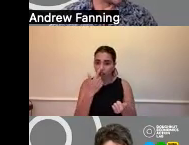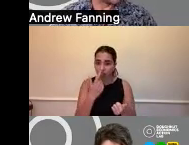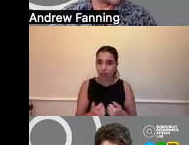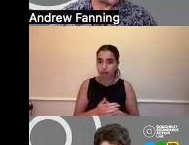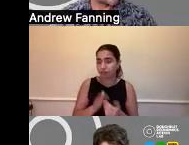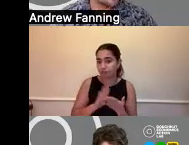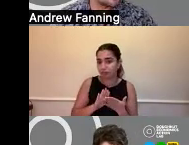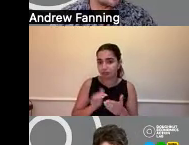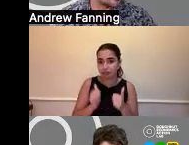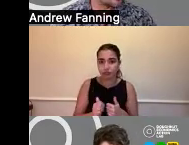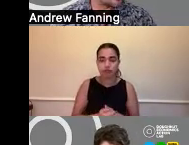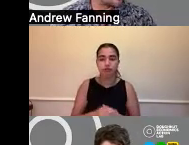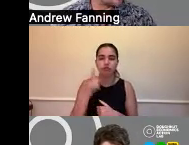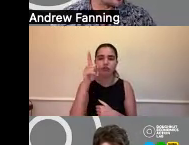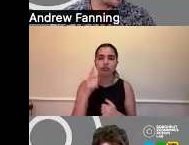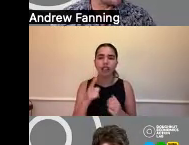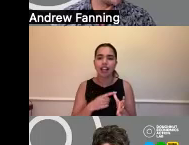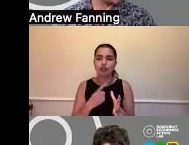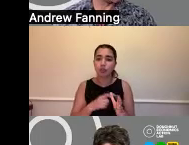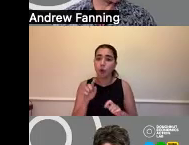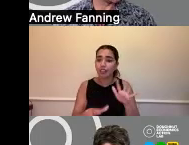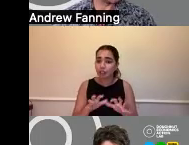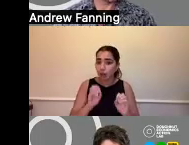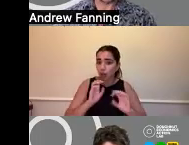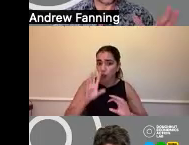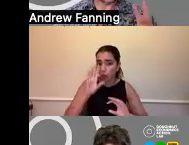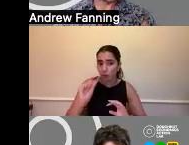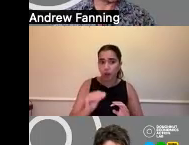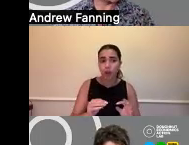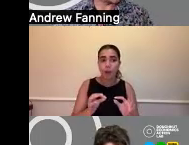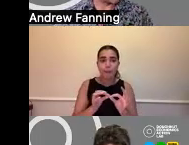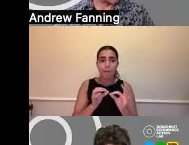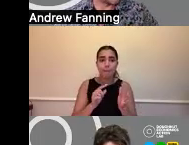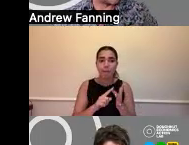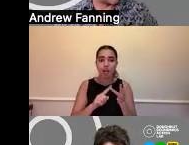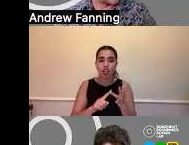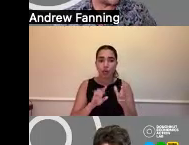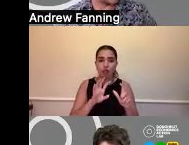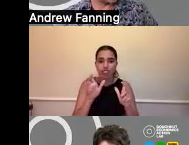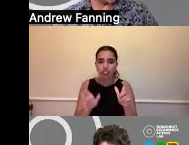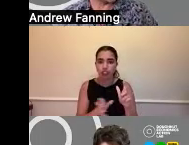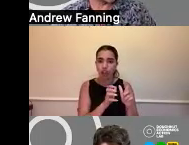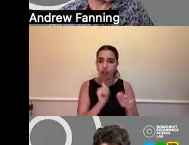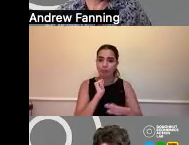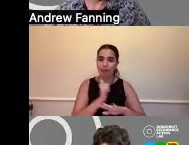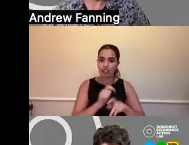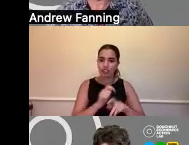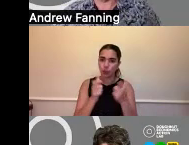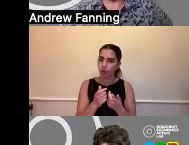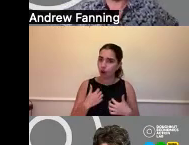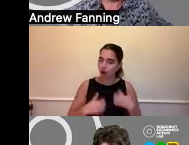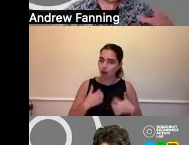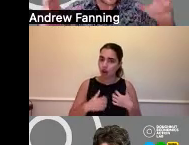yeah, and a similar note, I see that bioregional based donuts is another area that's it's just a really, really interesting.